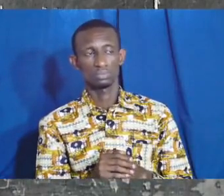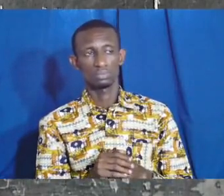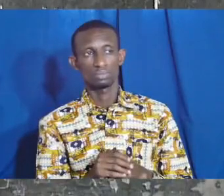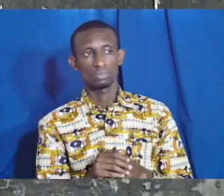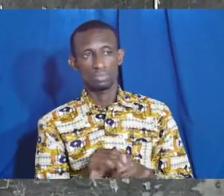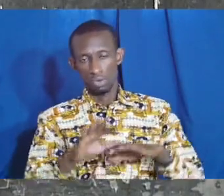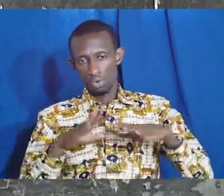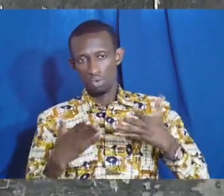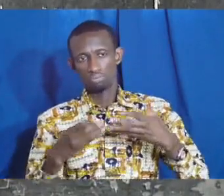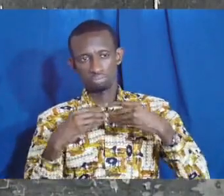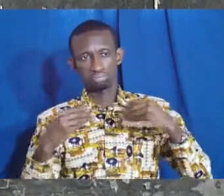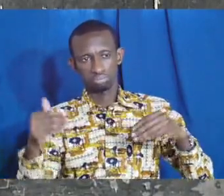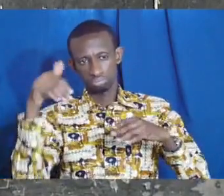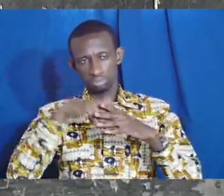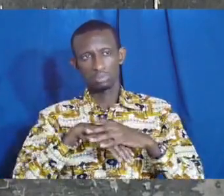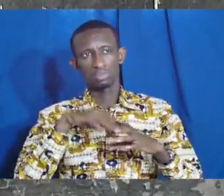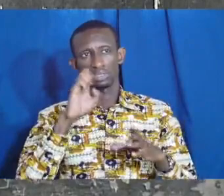of enzymes.